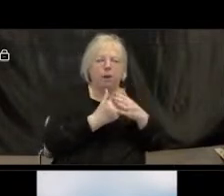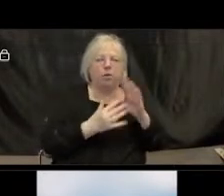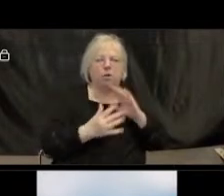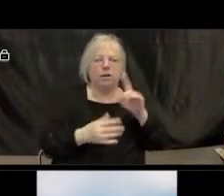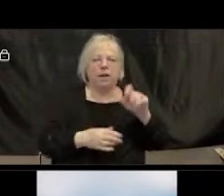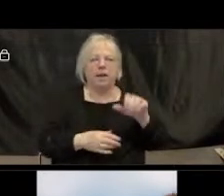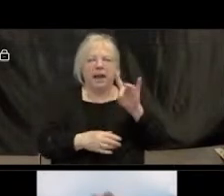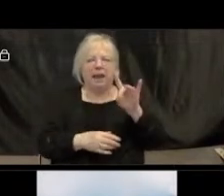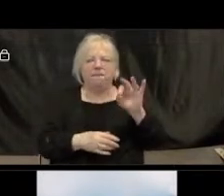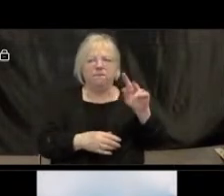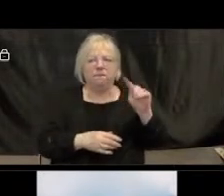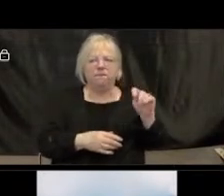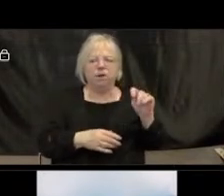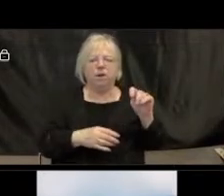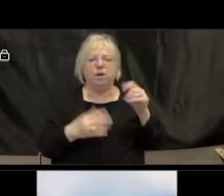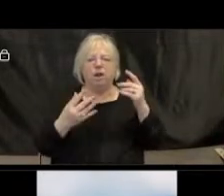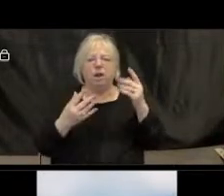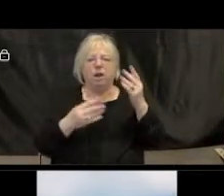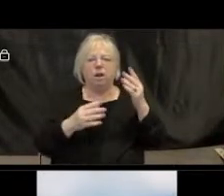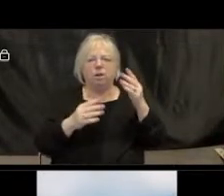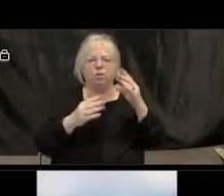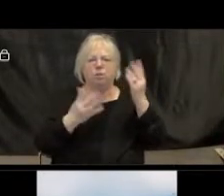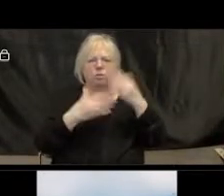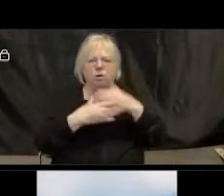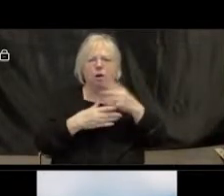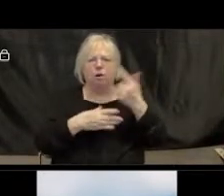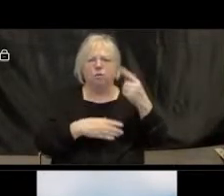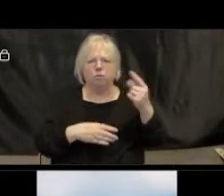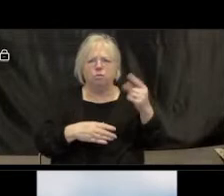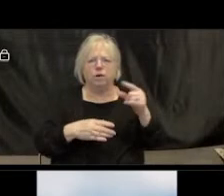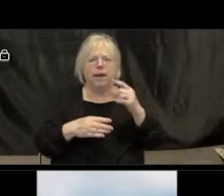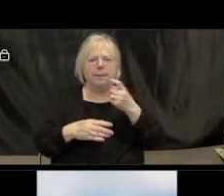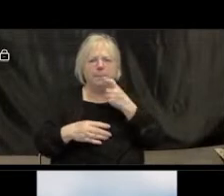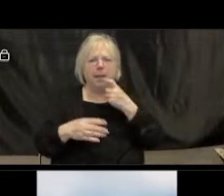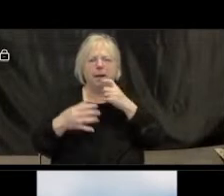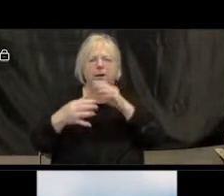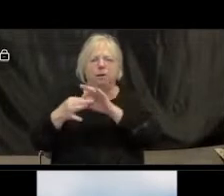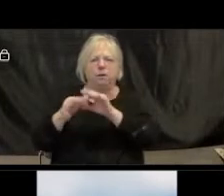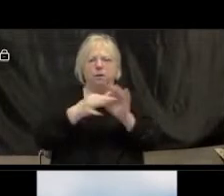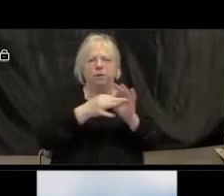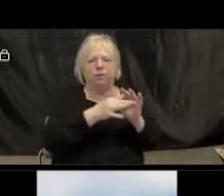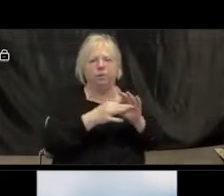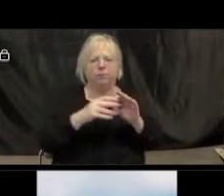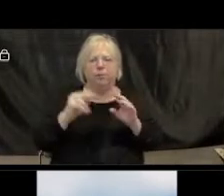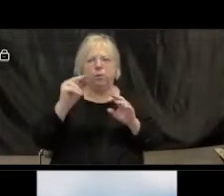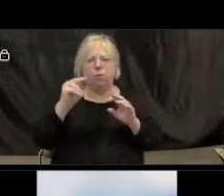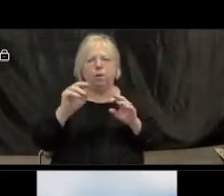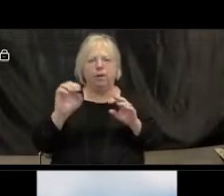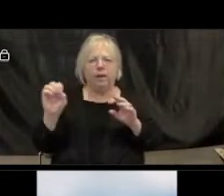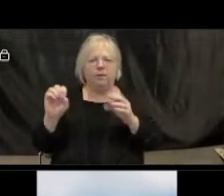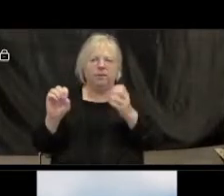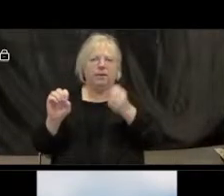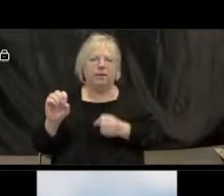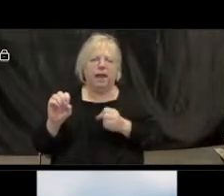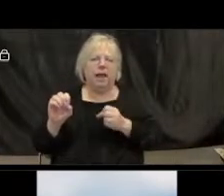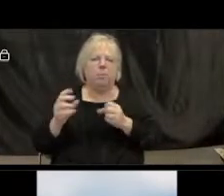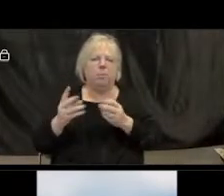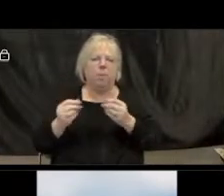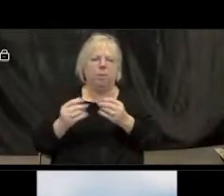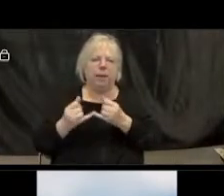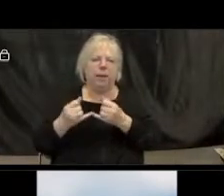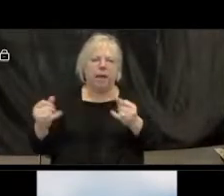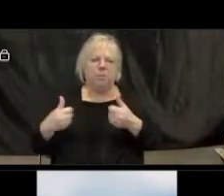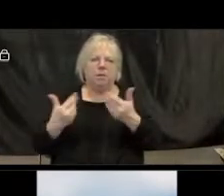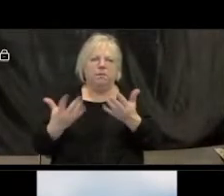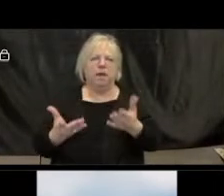black or dark green metal chain link fence installed along the west, northeast, and south property lines to provide